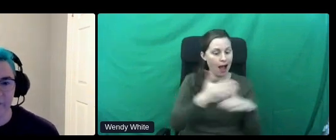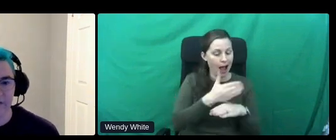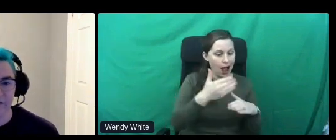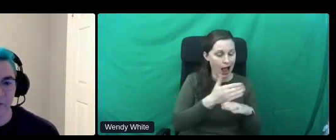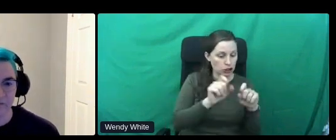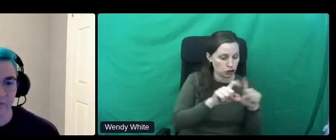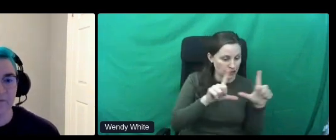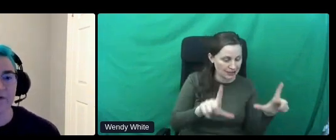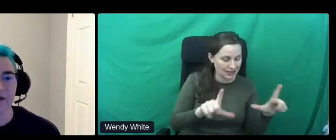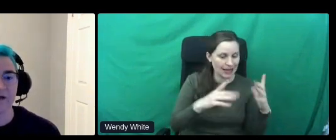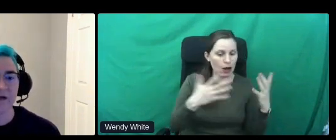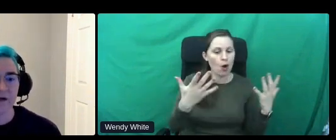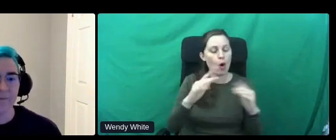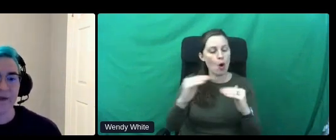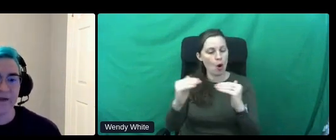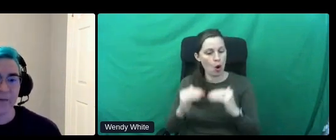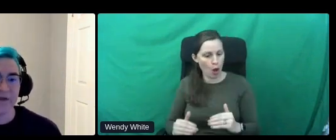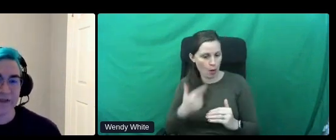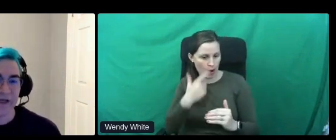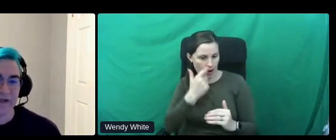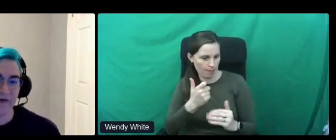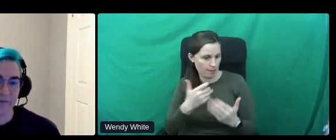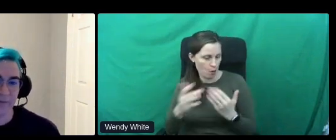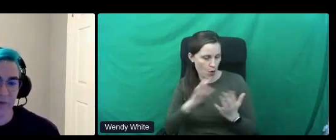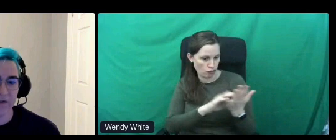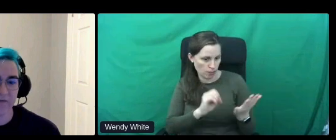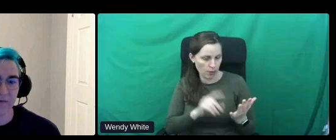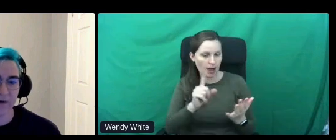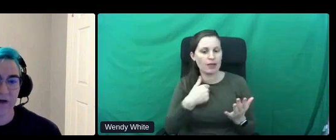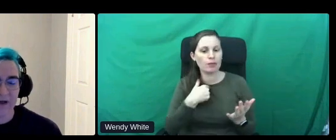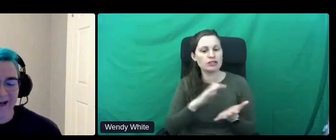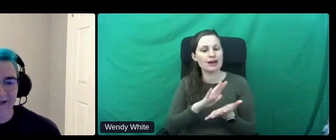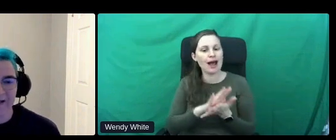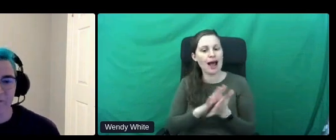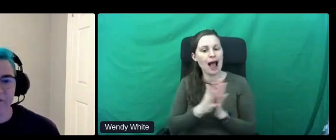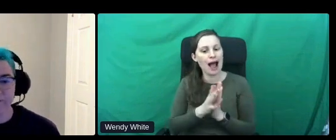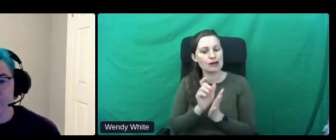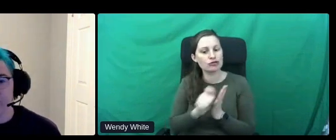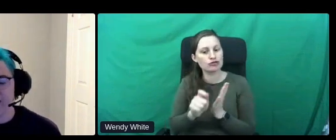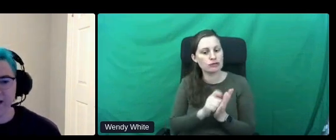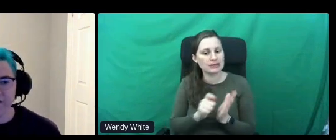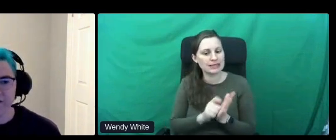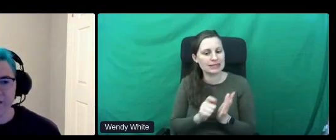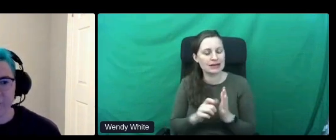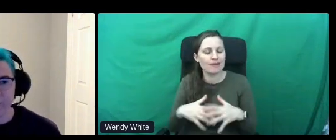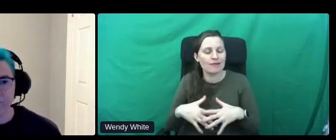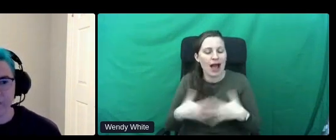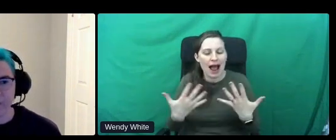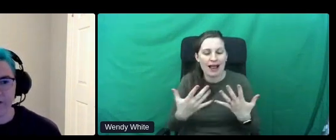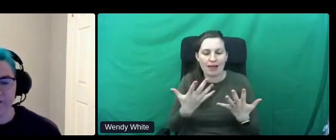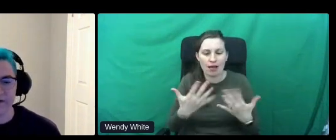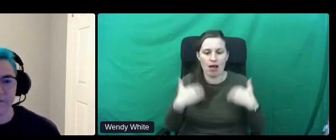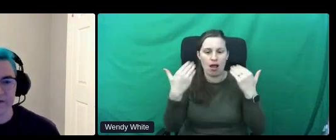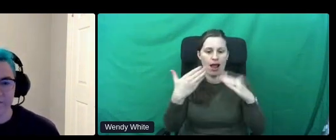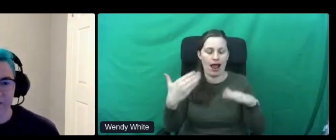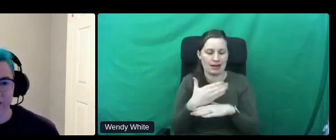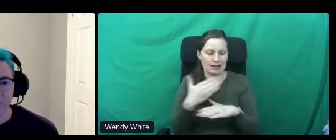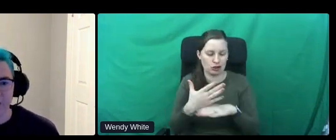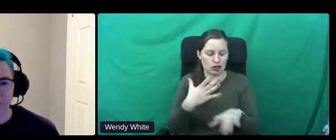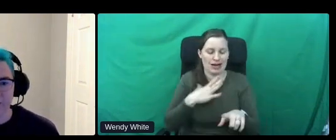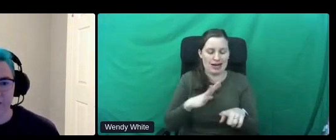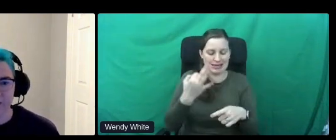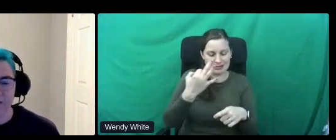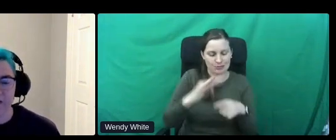lower that we could do more removal on. And then we did hand scripted moments for anything that was very high action that we required very specific